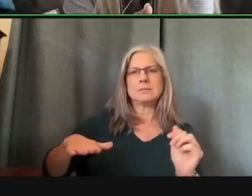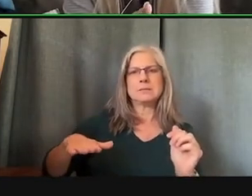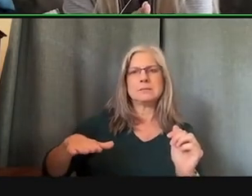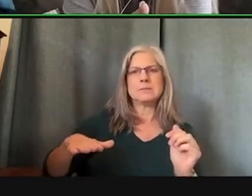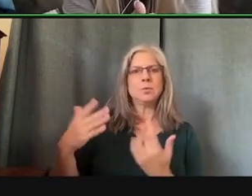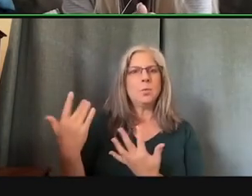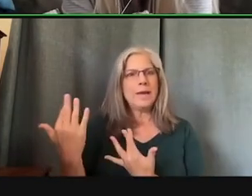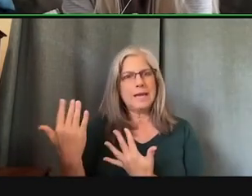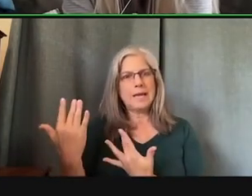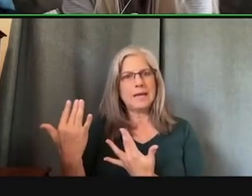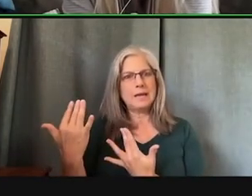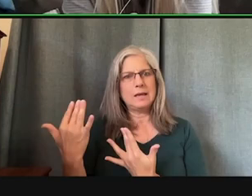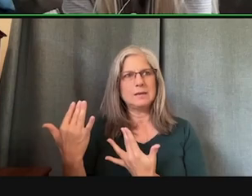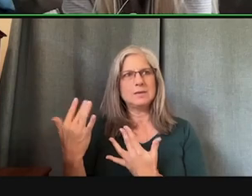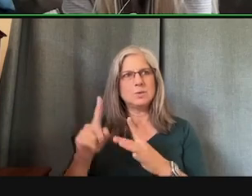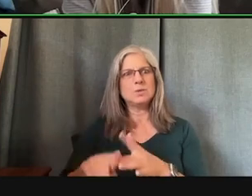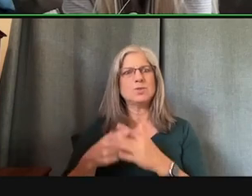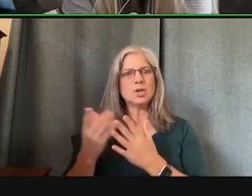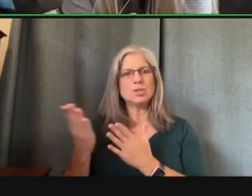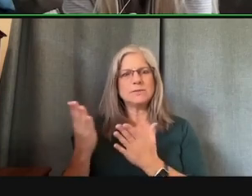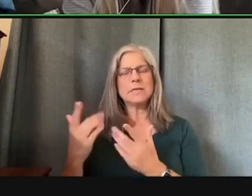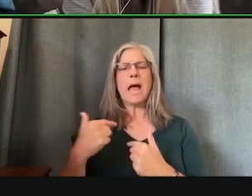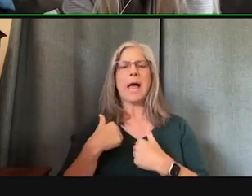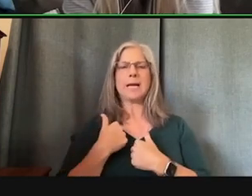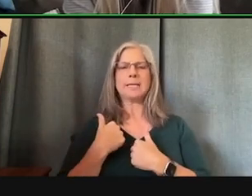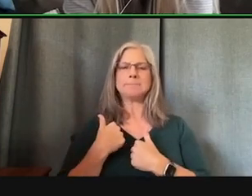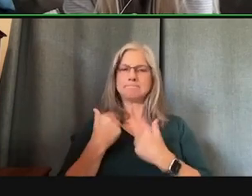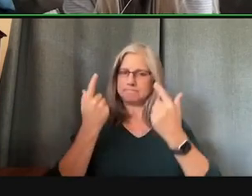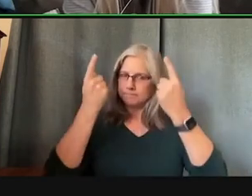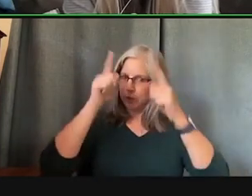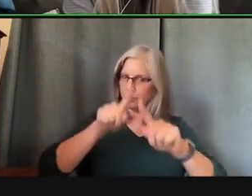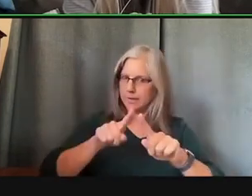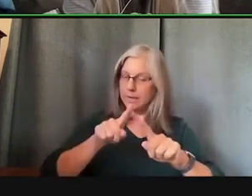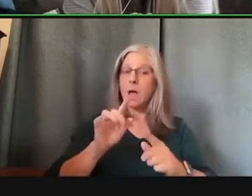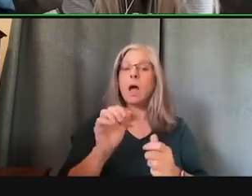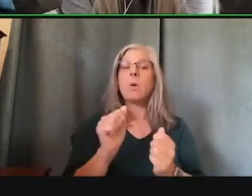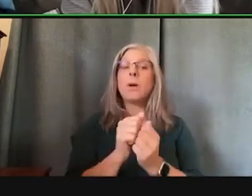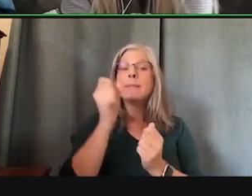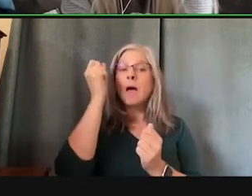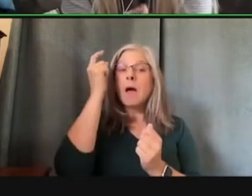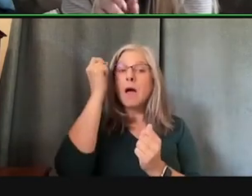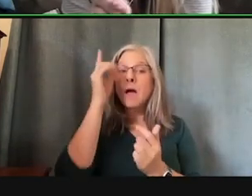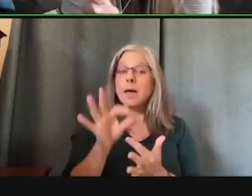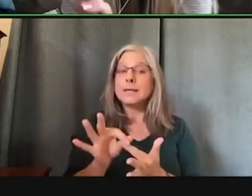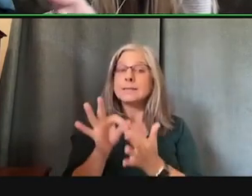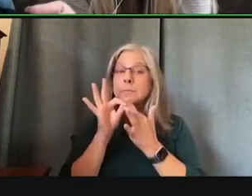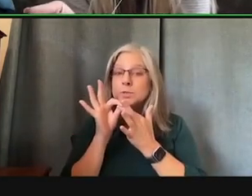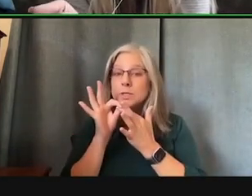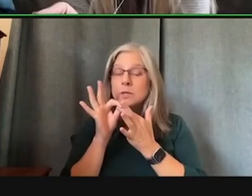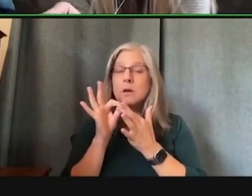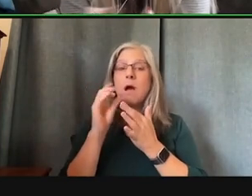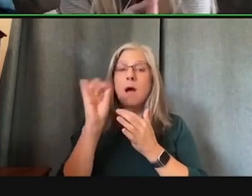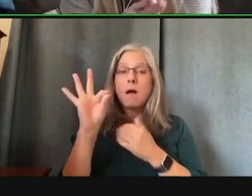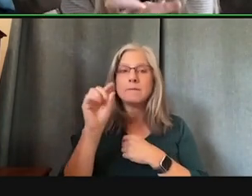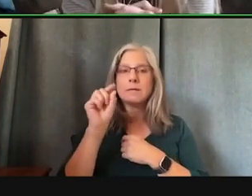these services. So I will agree to it with the exception of ...